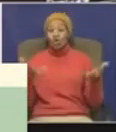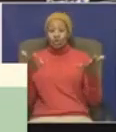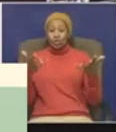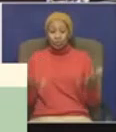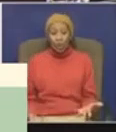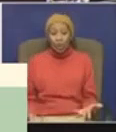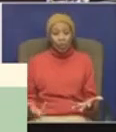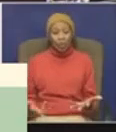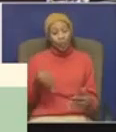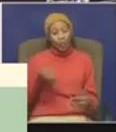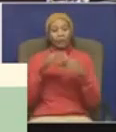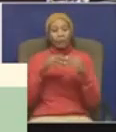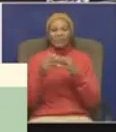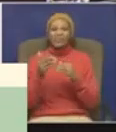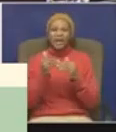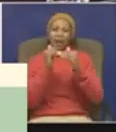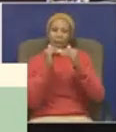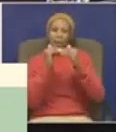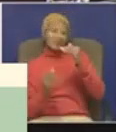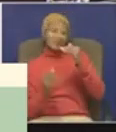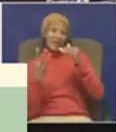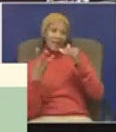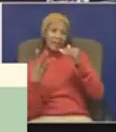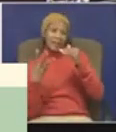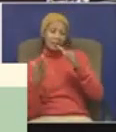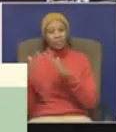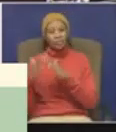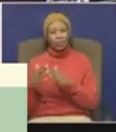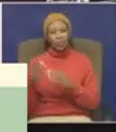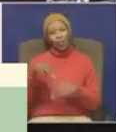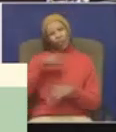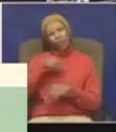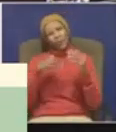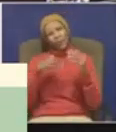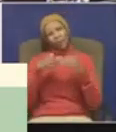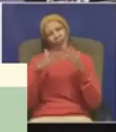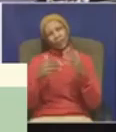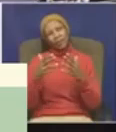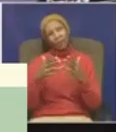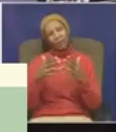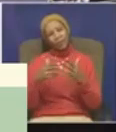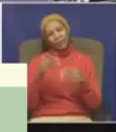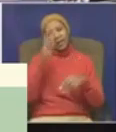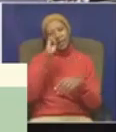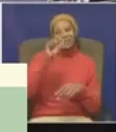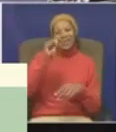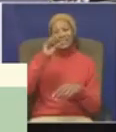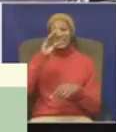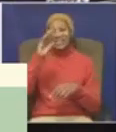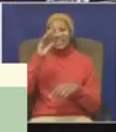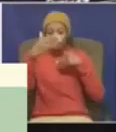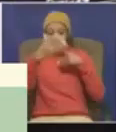because of a whole number of issues. We succeeded in building During the MTSF, we succeeded in